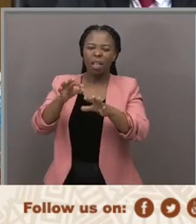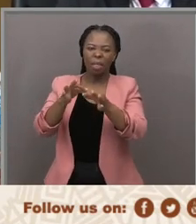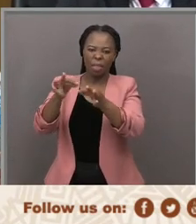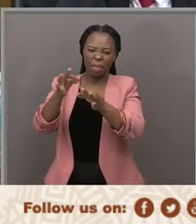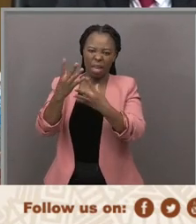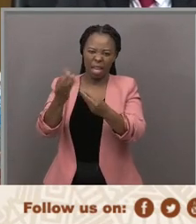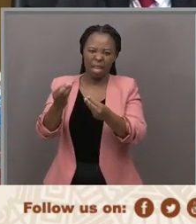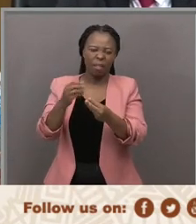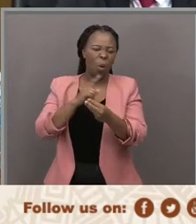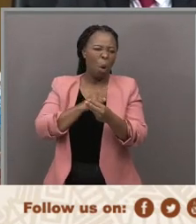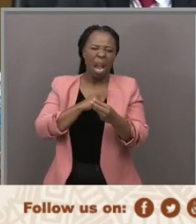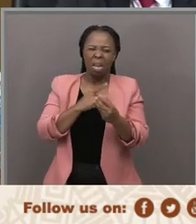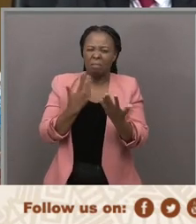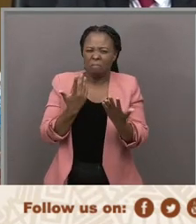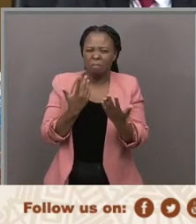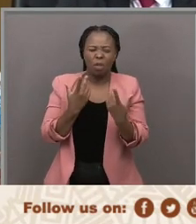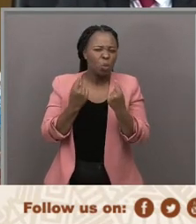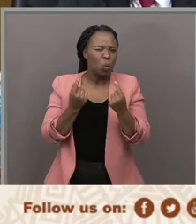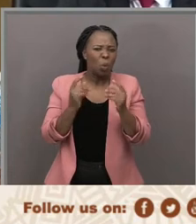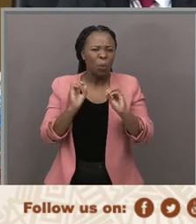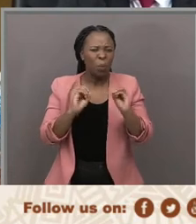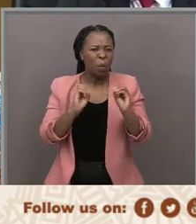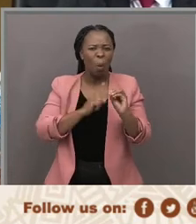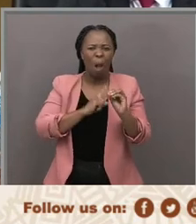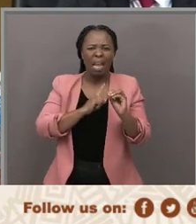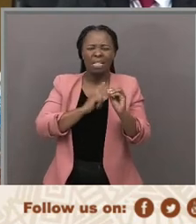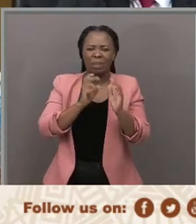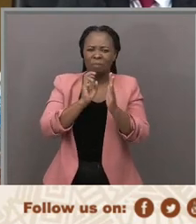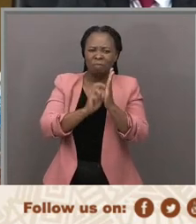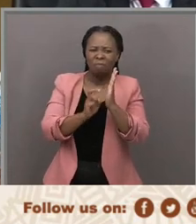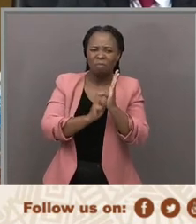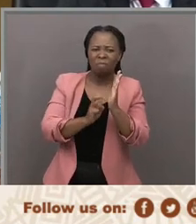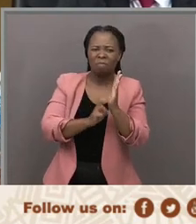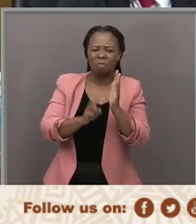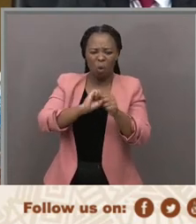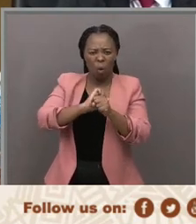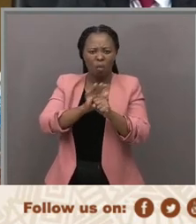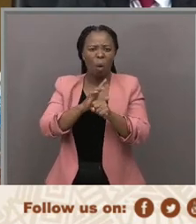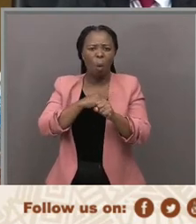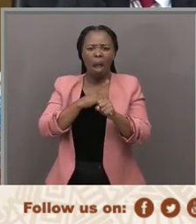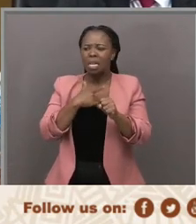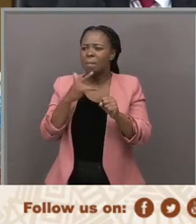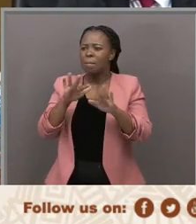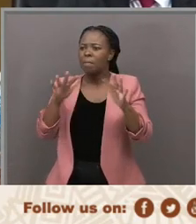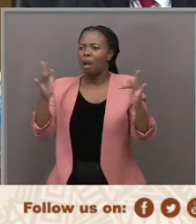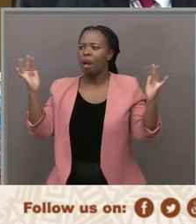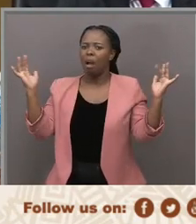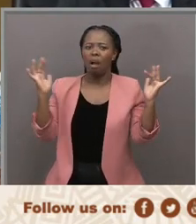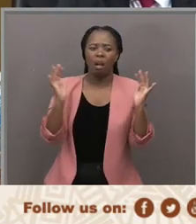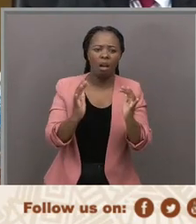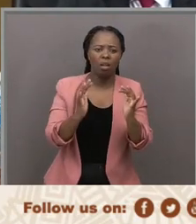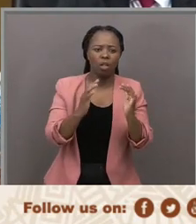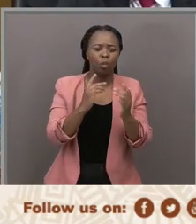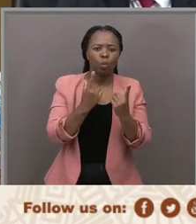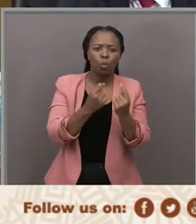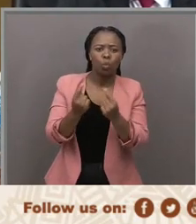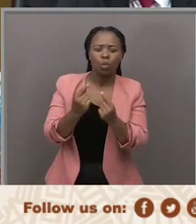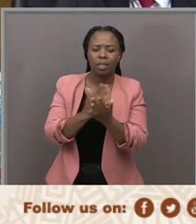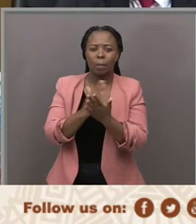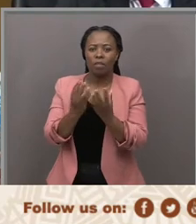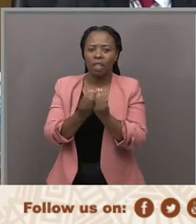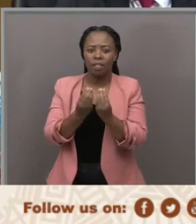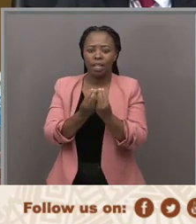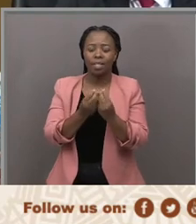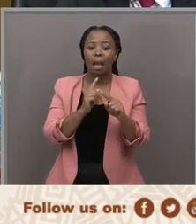do it with the COVID regulations. You couldn't get people to gather together and do some of the things. But this program will